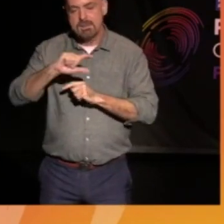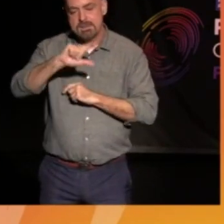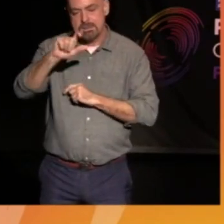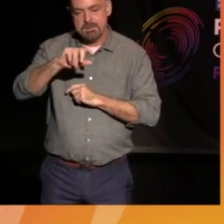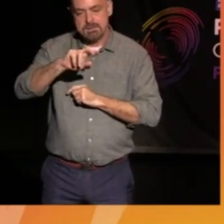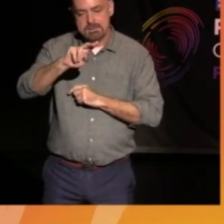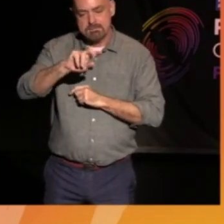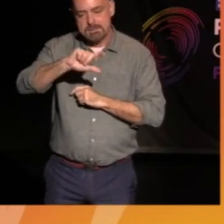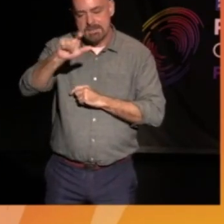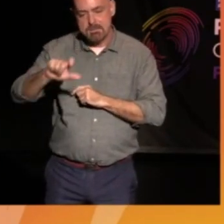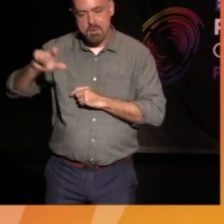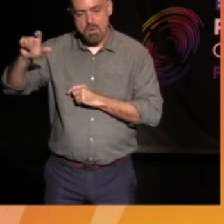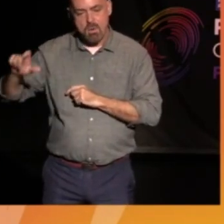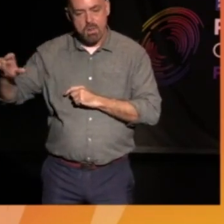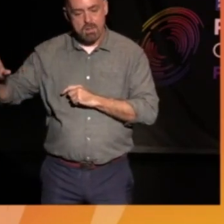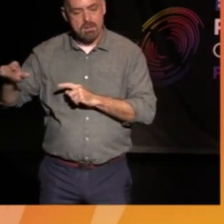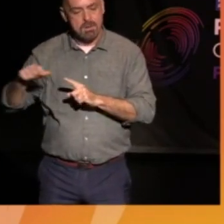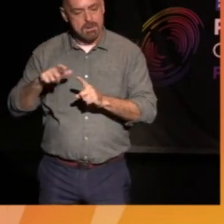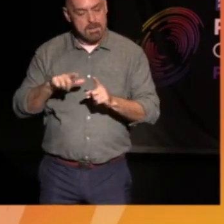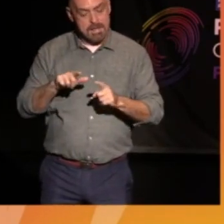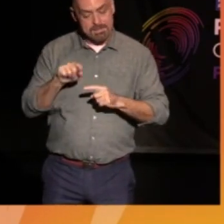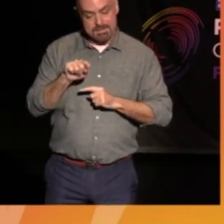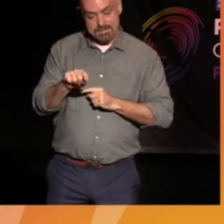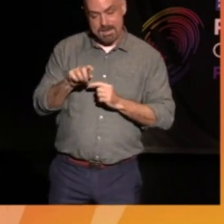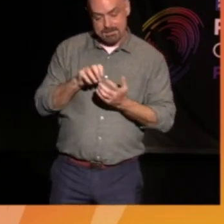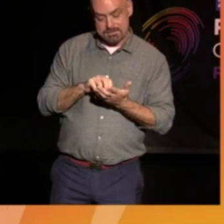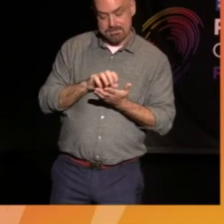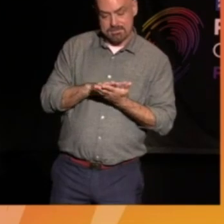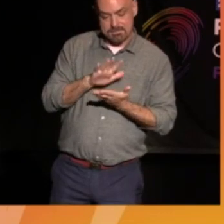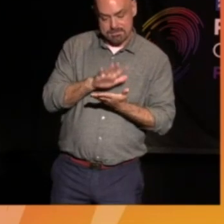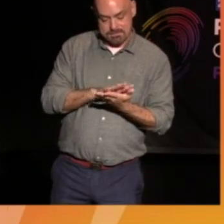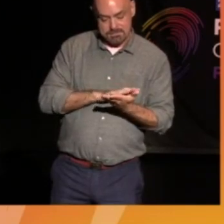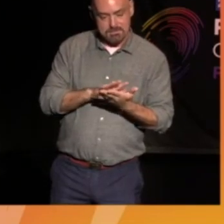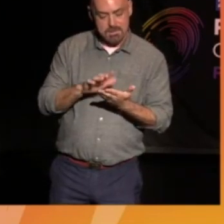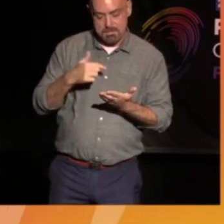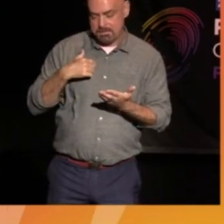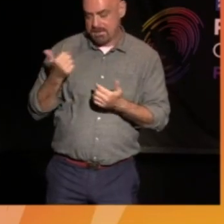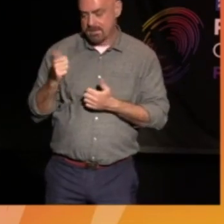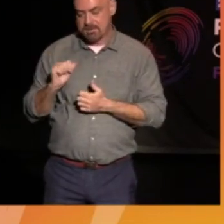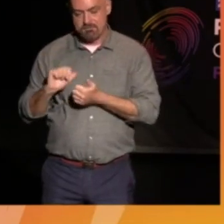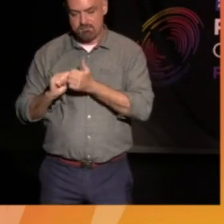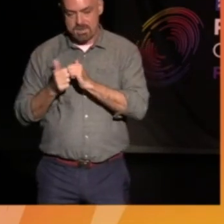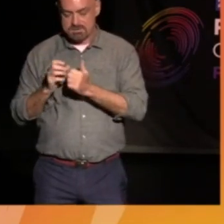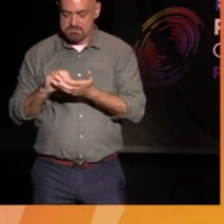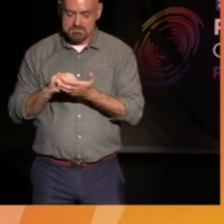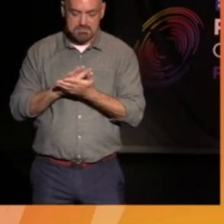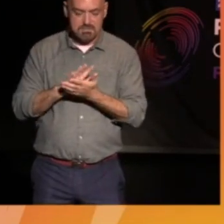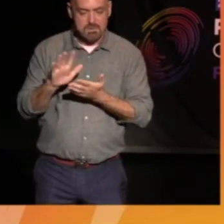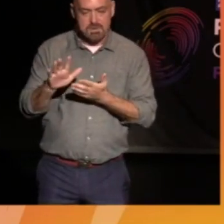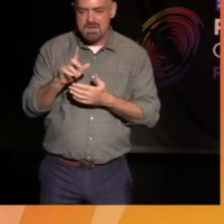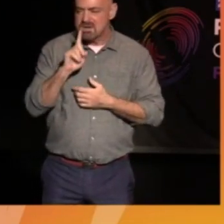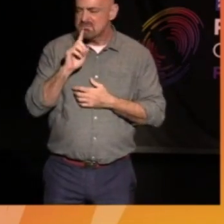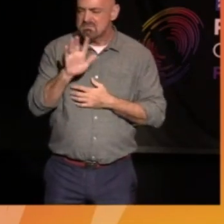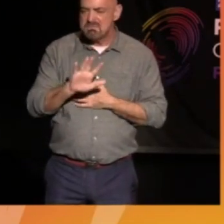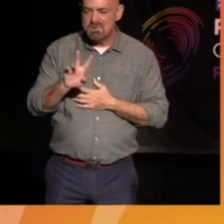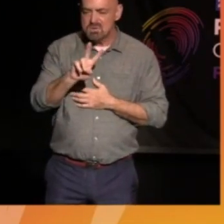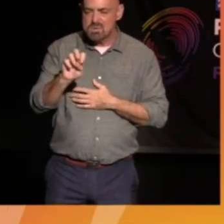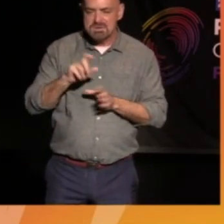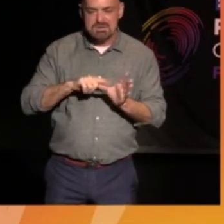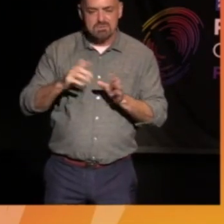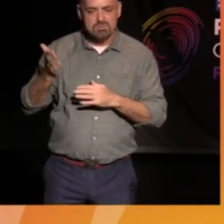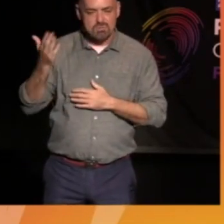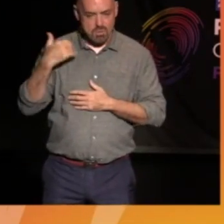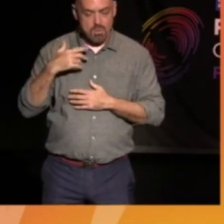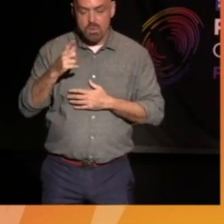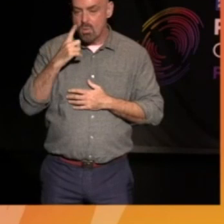That labeling mechanism was introduced by me and my friends more than 20 years ago, when